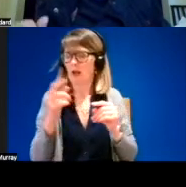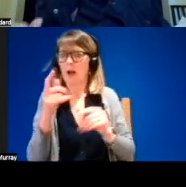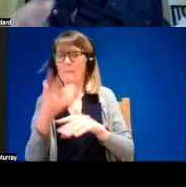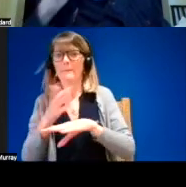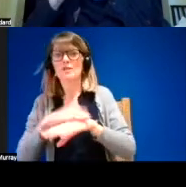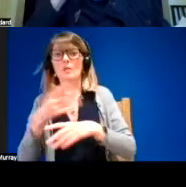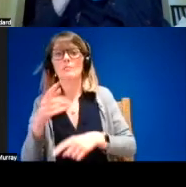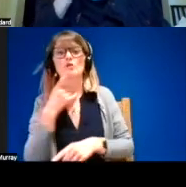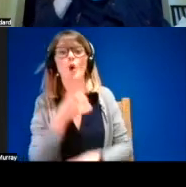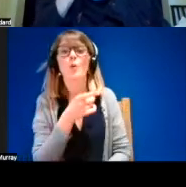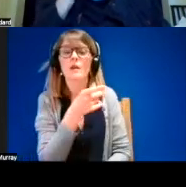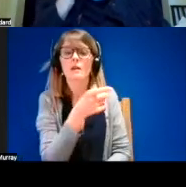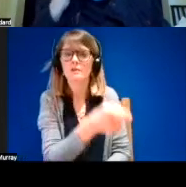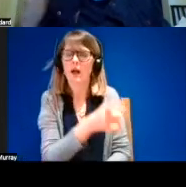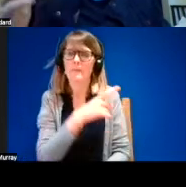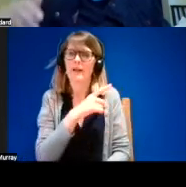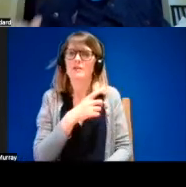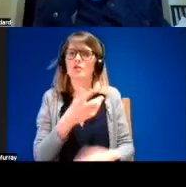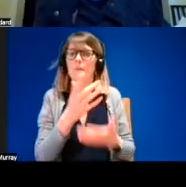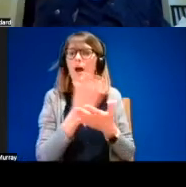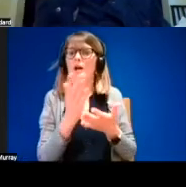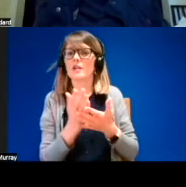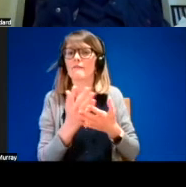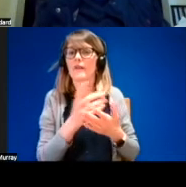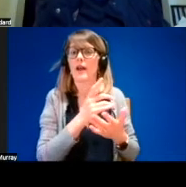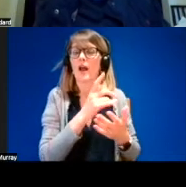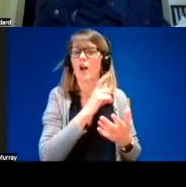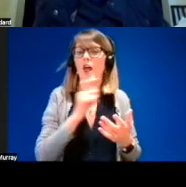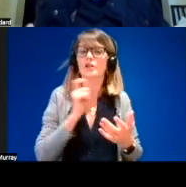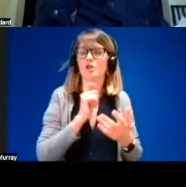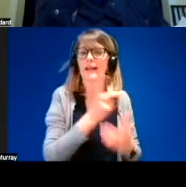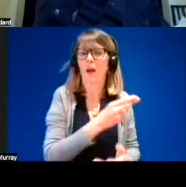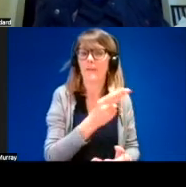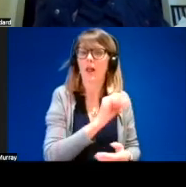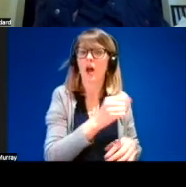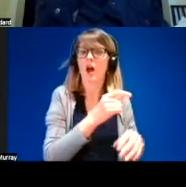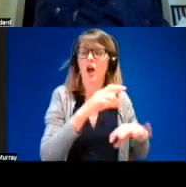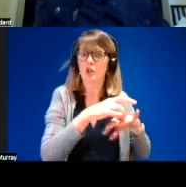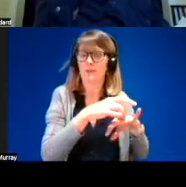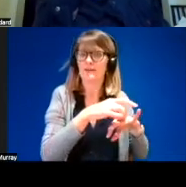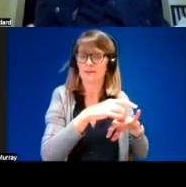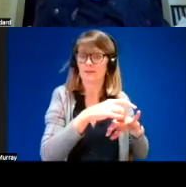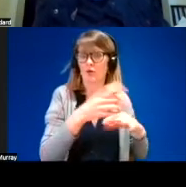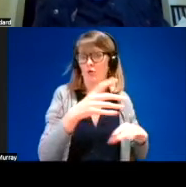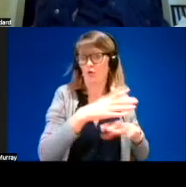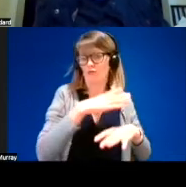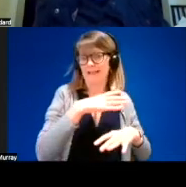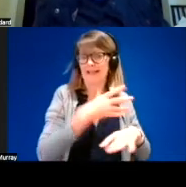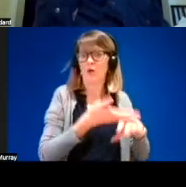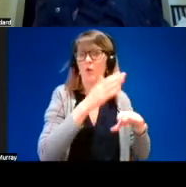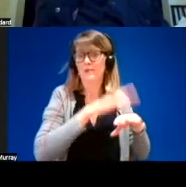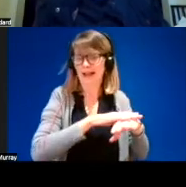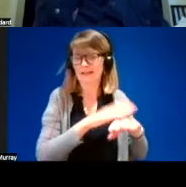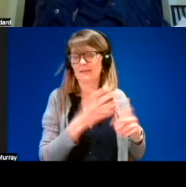that because she was part of a clergy couple and her husband was ordained, and therefore in receipt of a stipend, she would need to